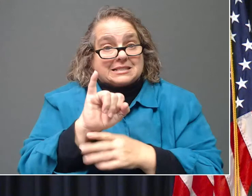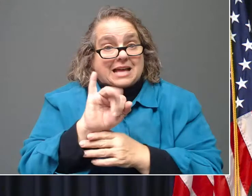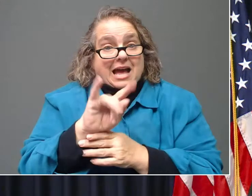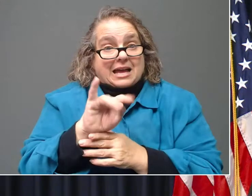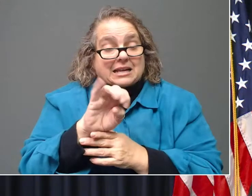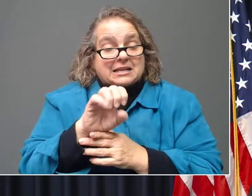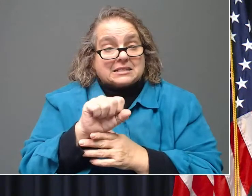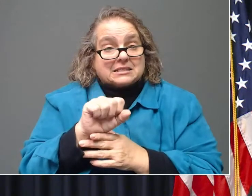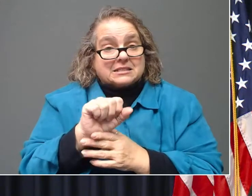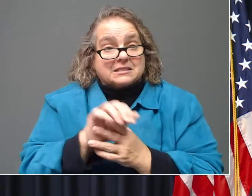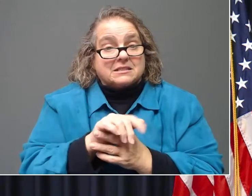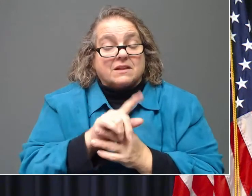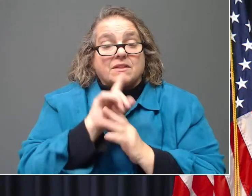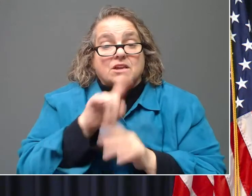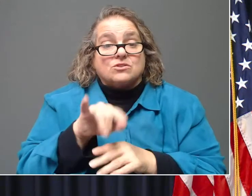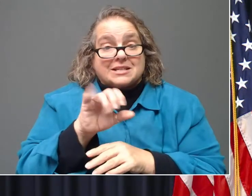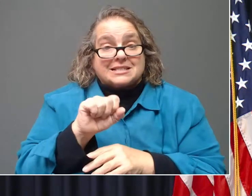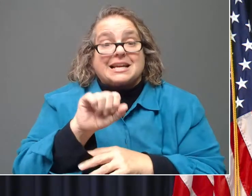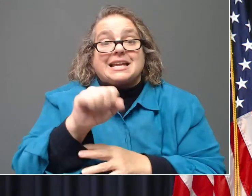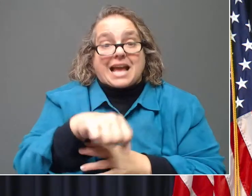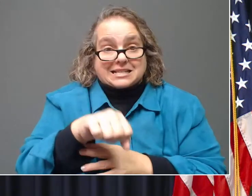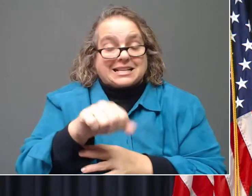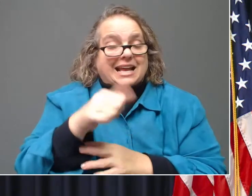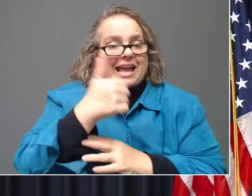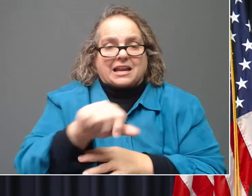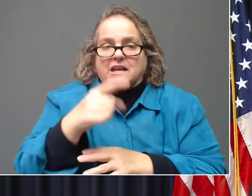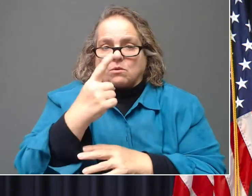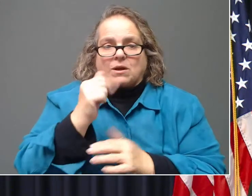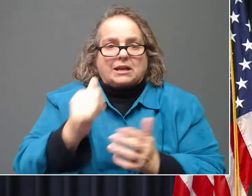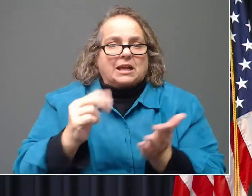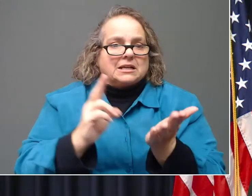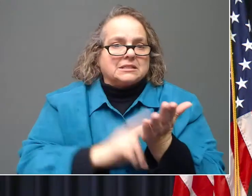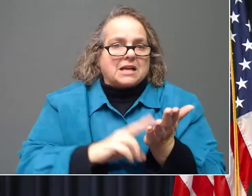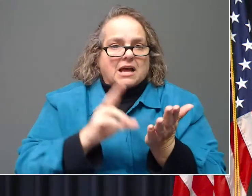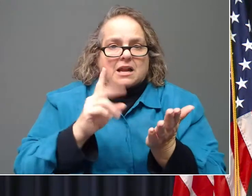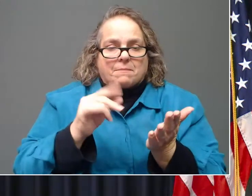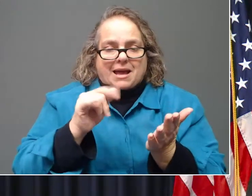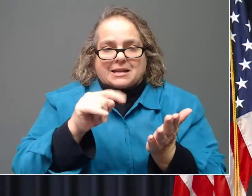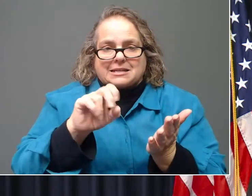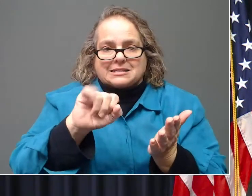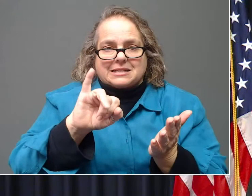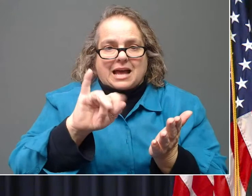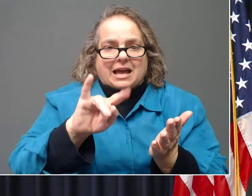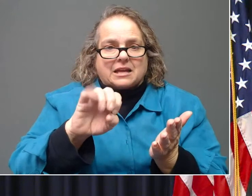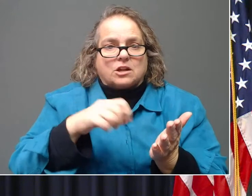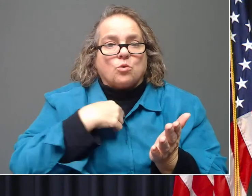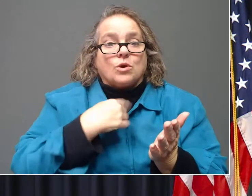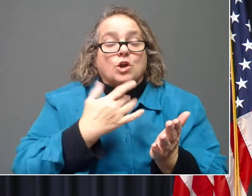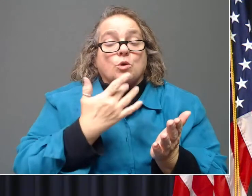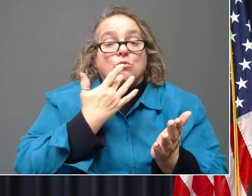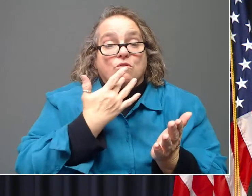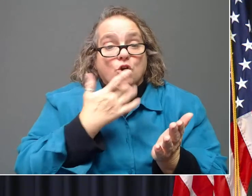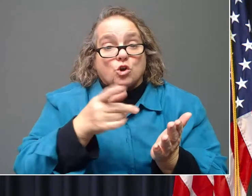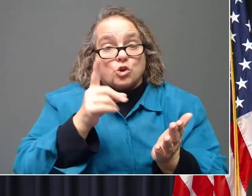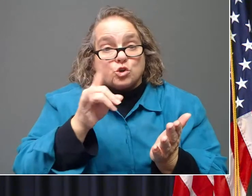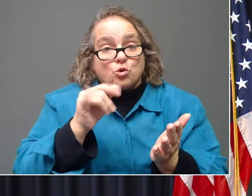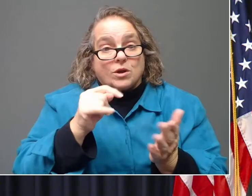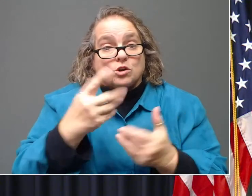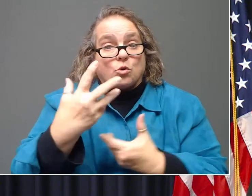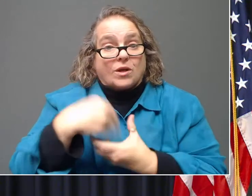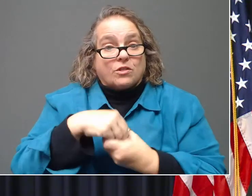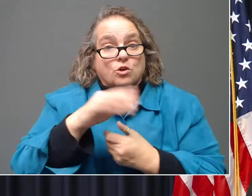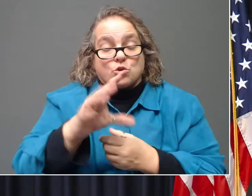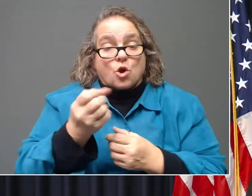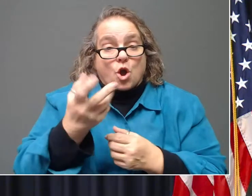The answer is yes, you can sign up at these sites. We would prefer that you do it within your own